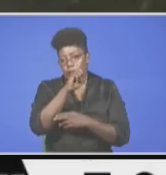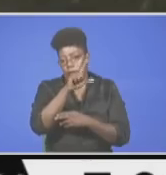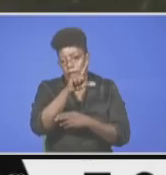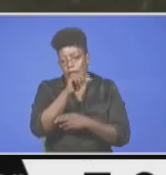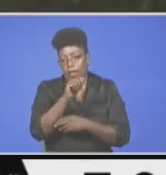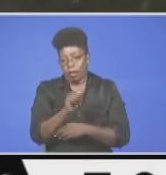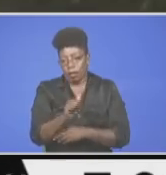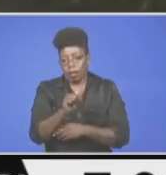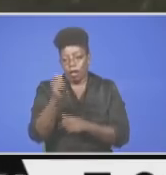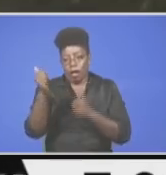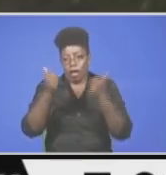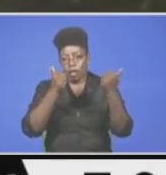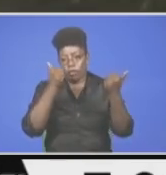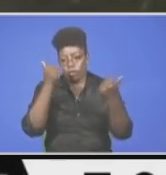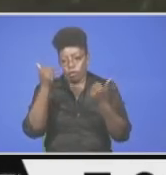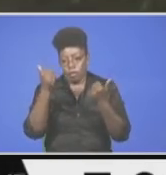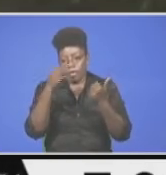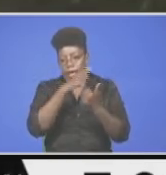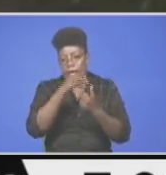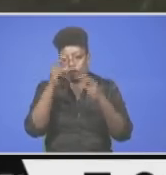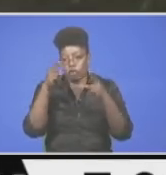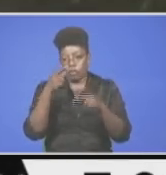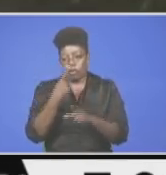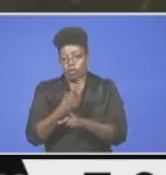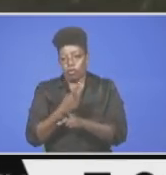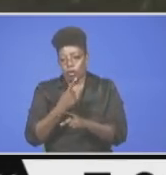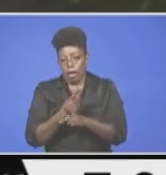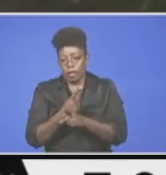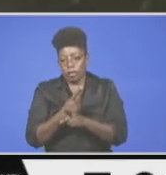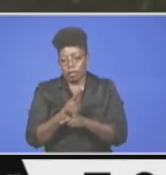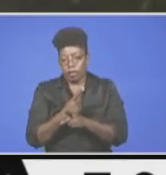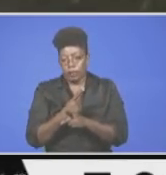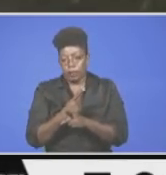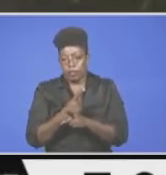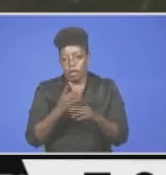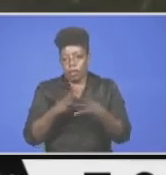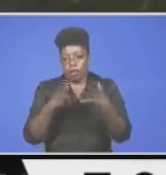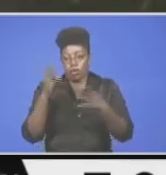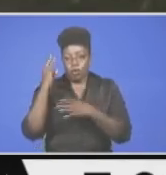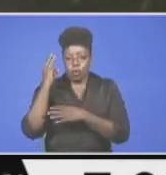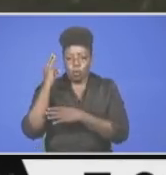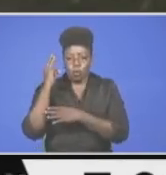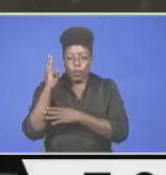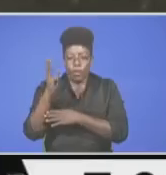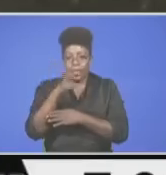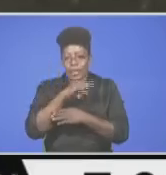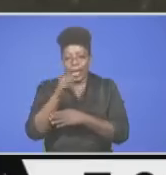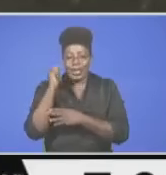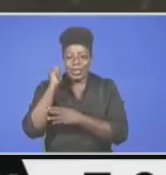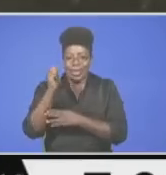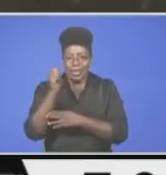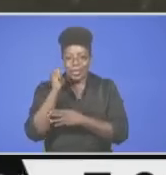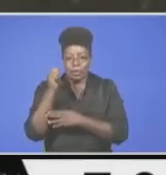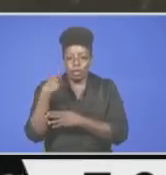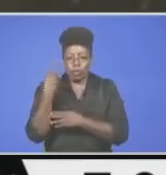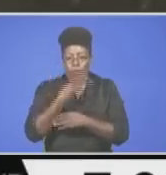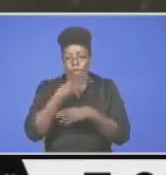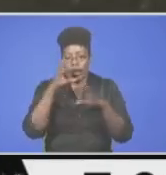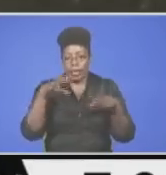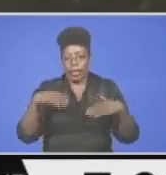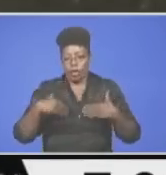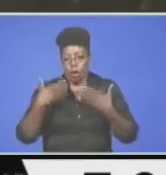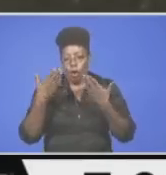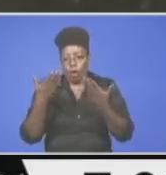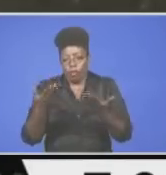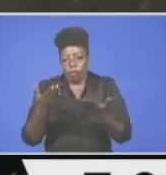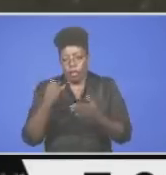anniversary of the Declaration of Human Rights, the most enduring witness and testimony we may offer is the manner